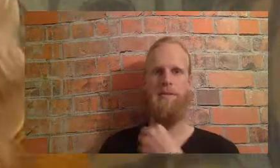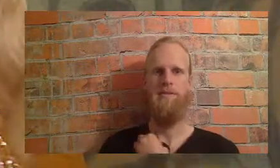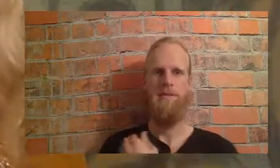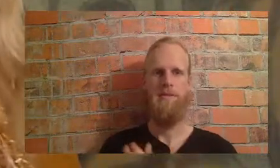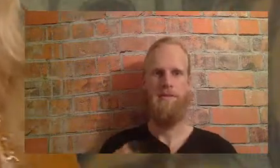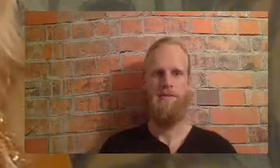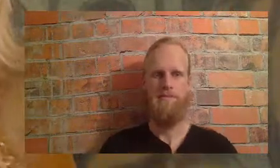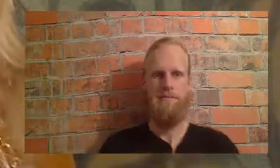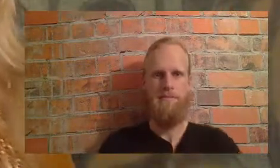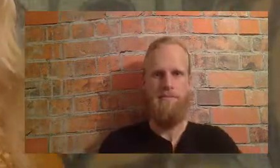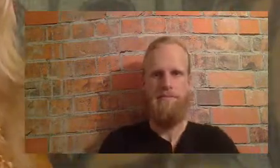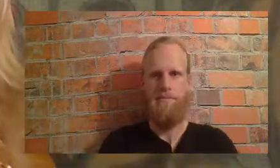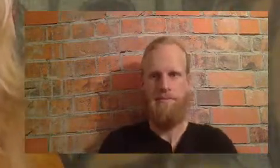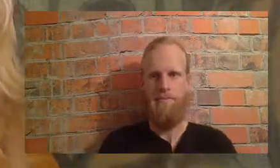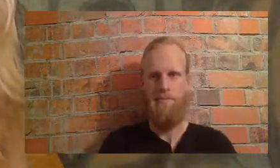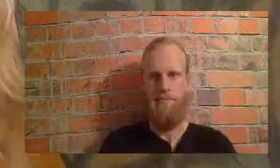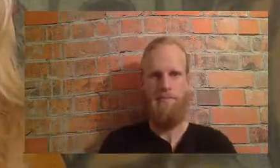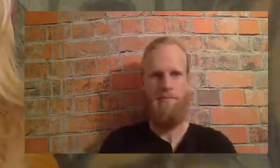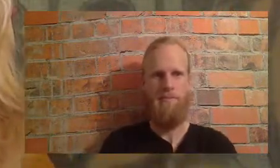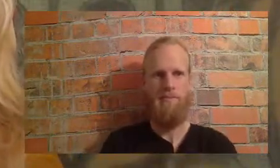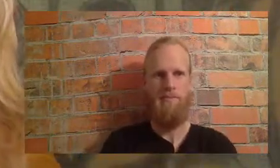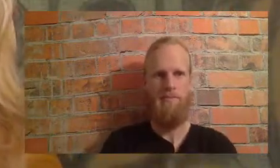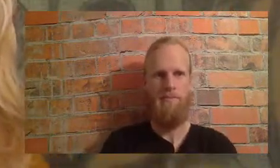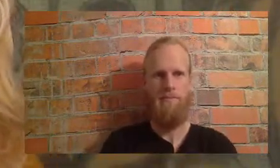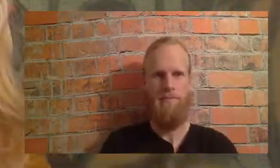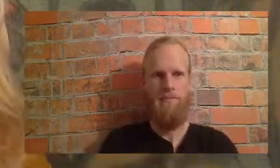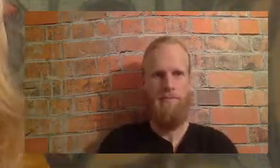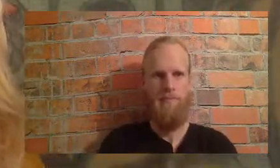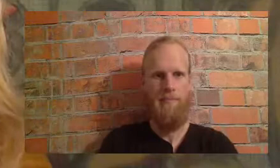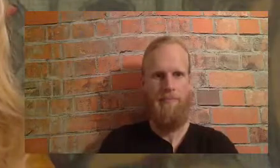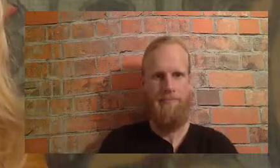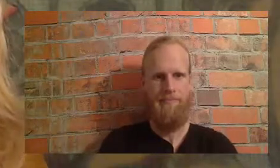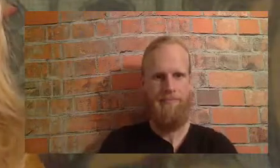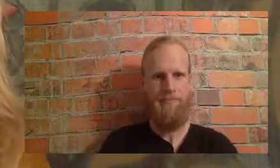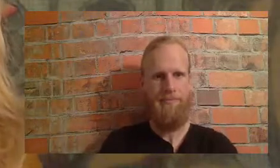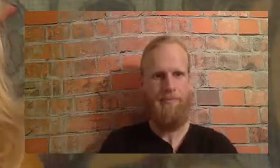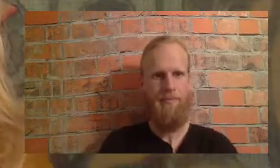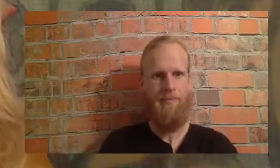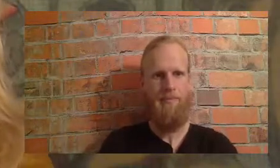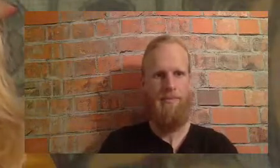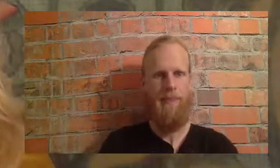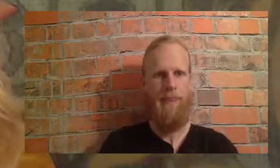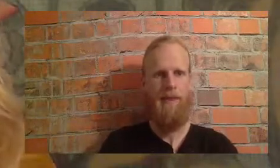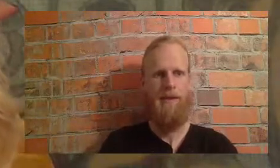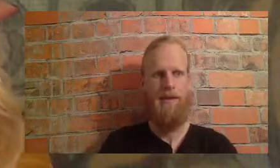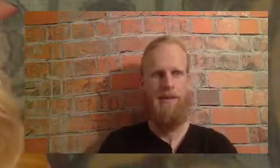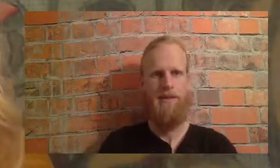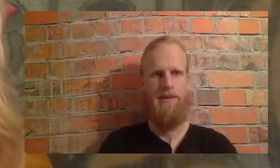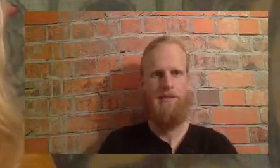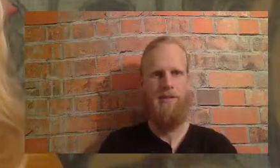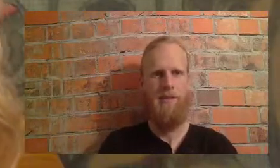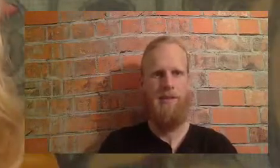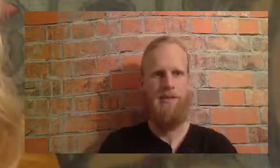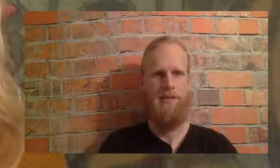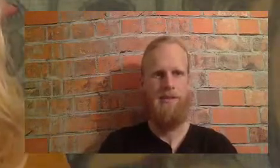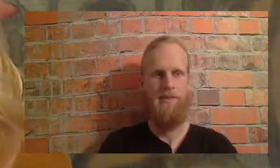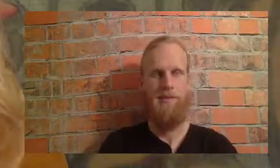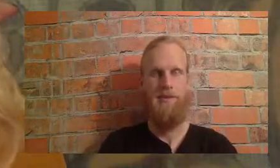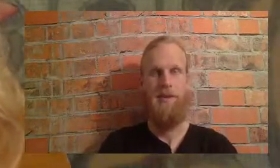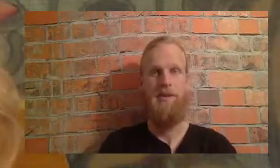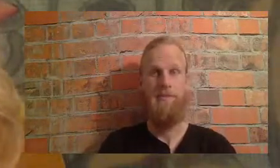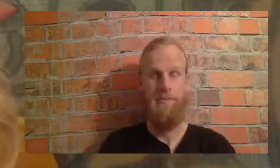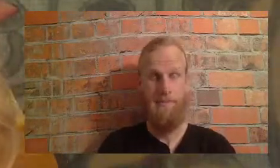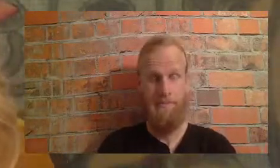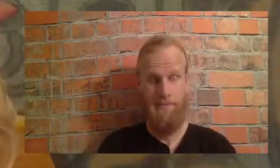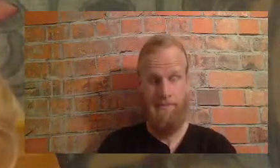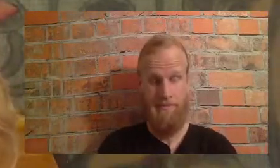Tapping the front of the ribs. It's safe for my body to release this memory now. Say it 3 times.